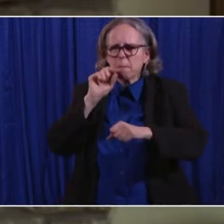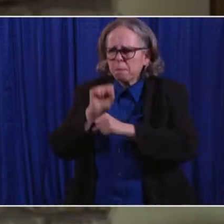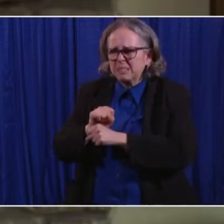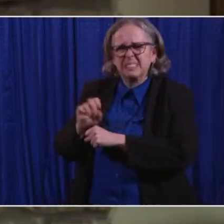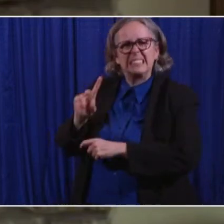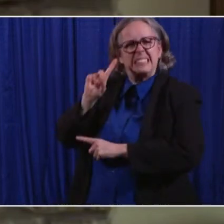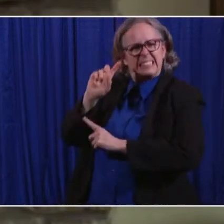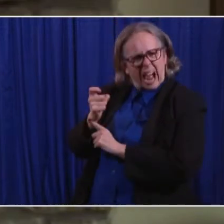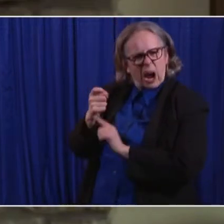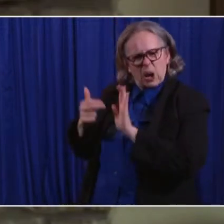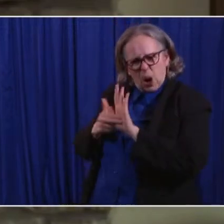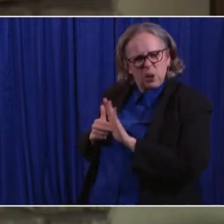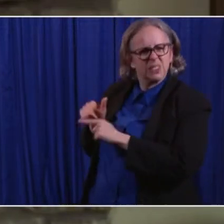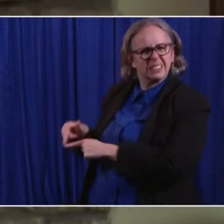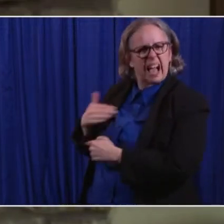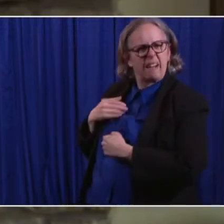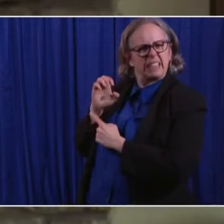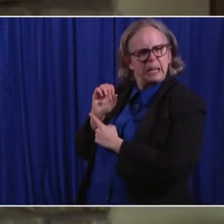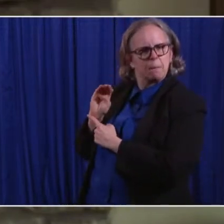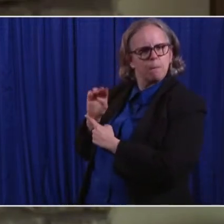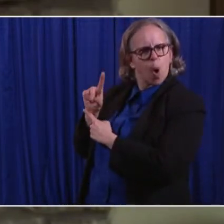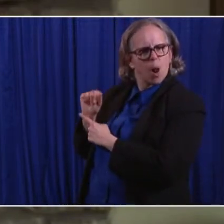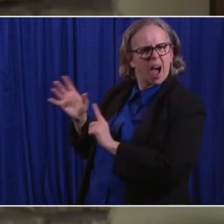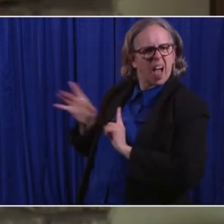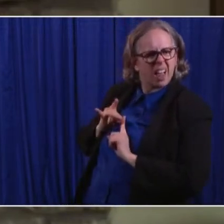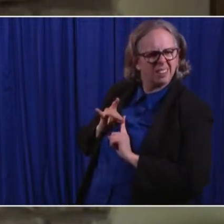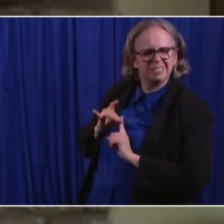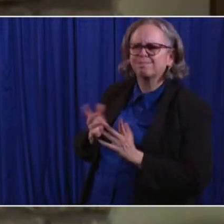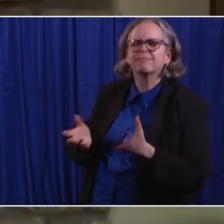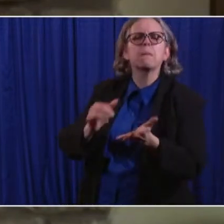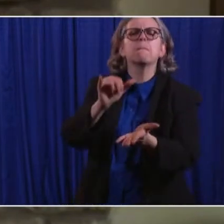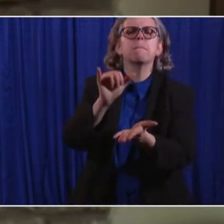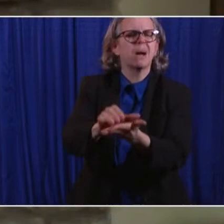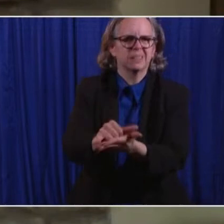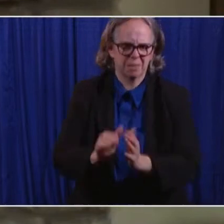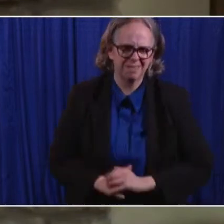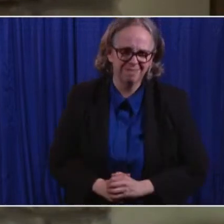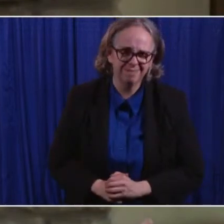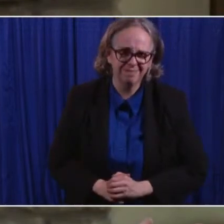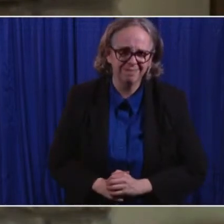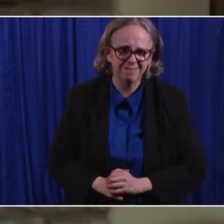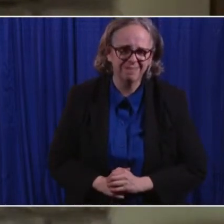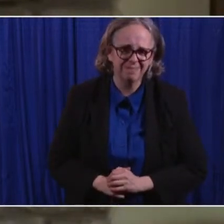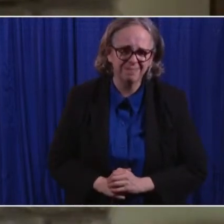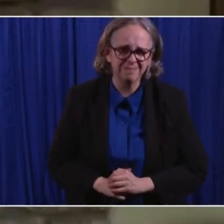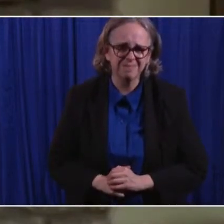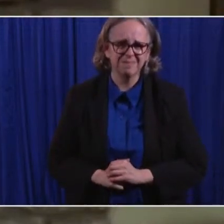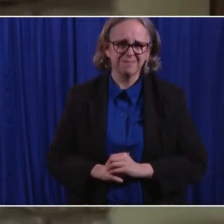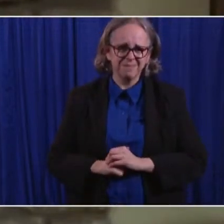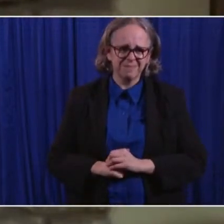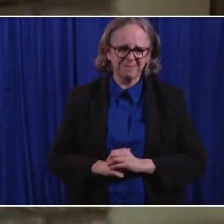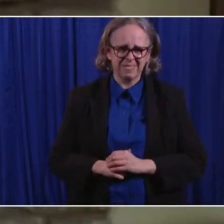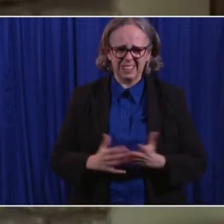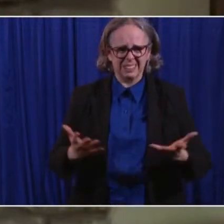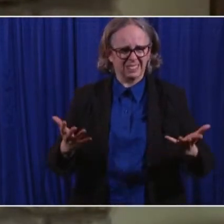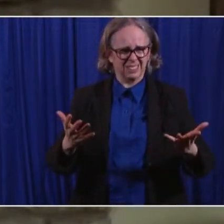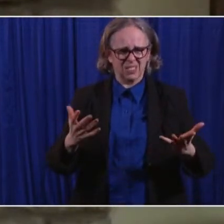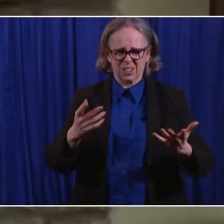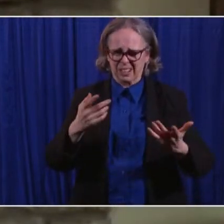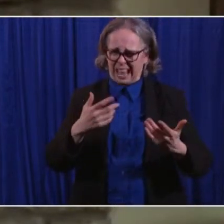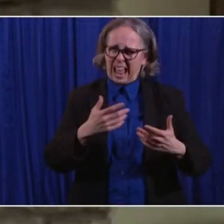came in contact with has been medically diagnosed? It's impossible. It would be asking the local health departments who are sworn to